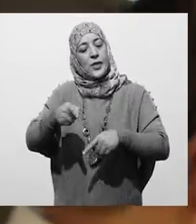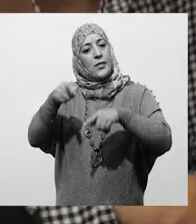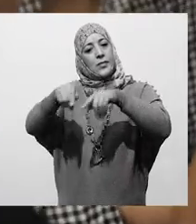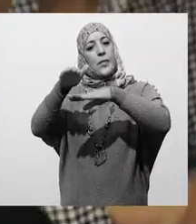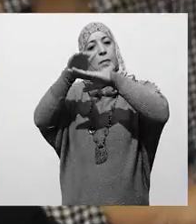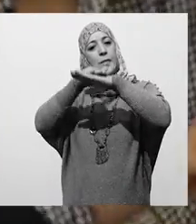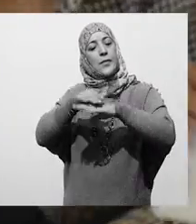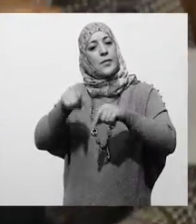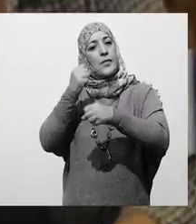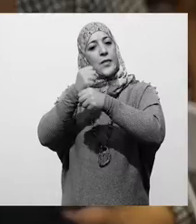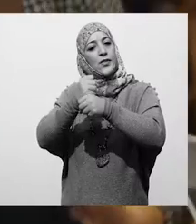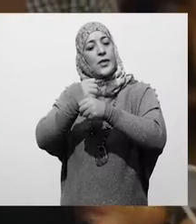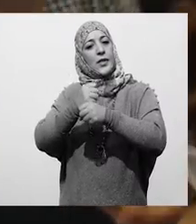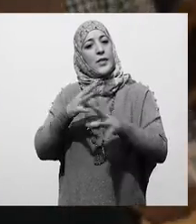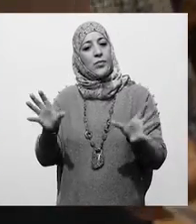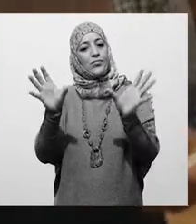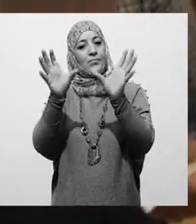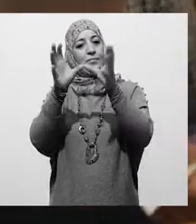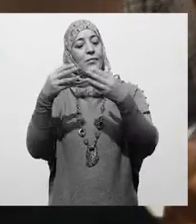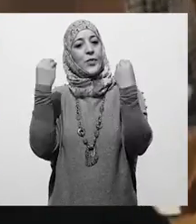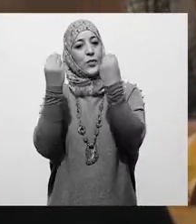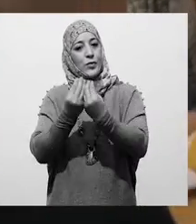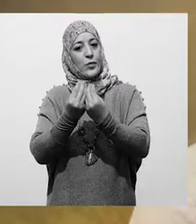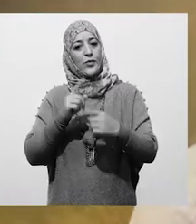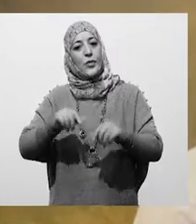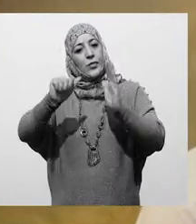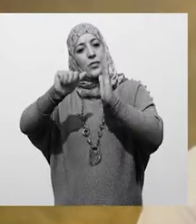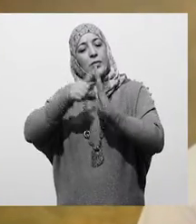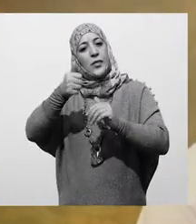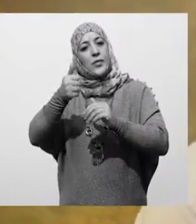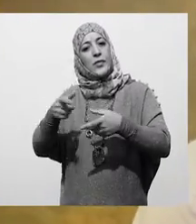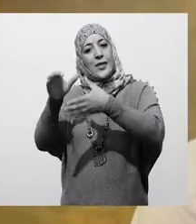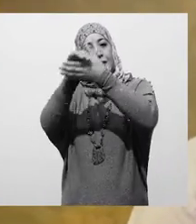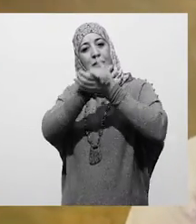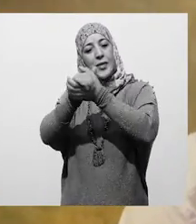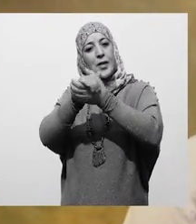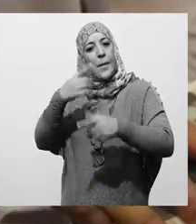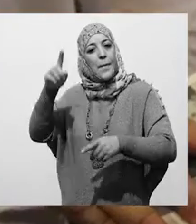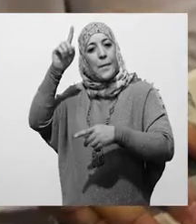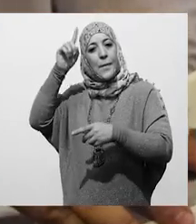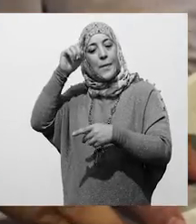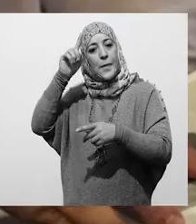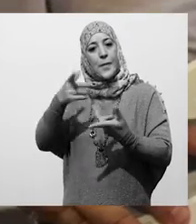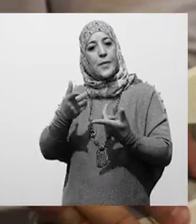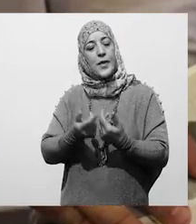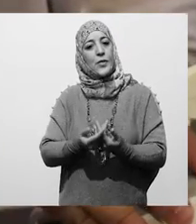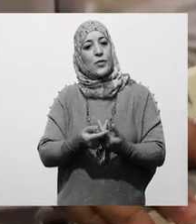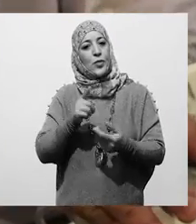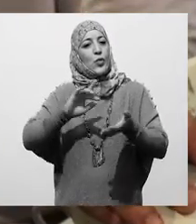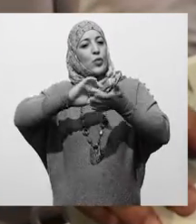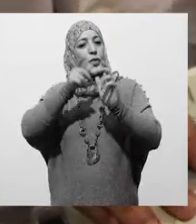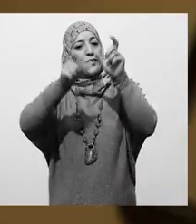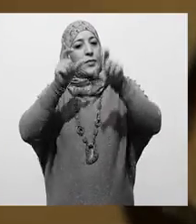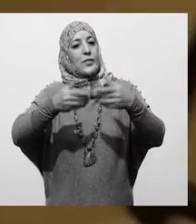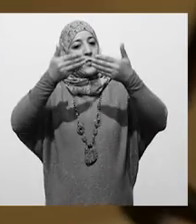In this study, we work together. First of all, we are friends, because we